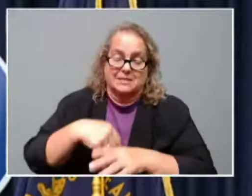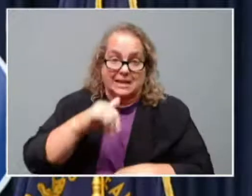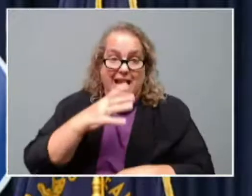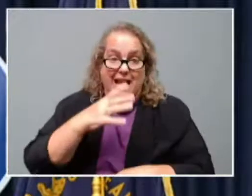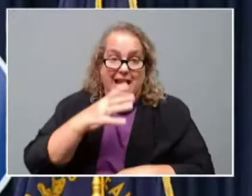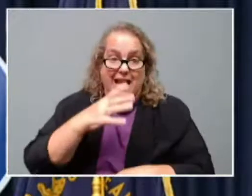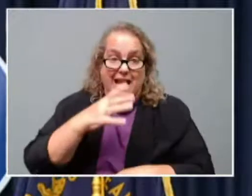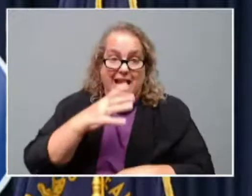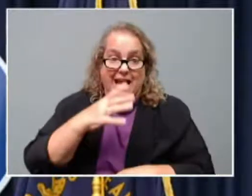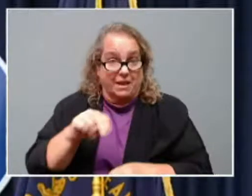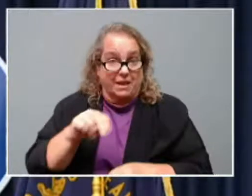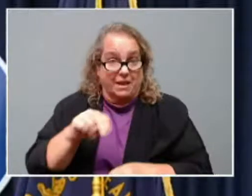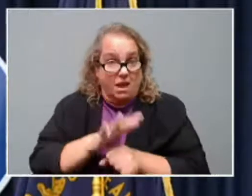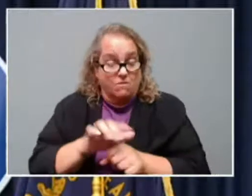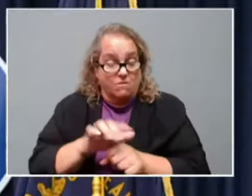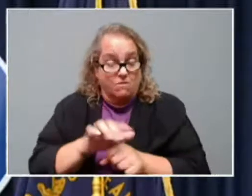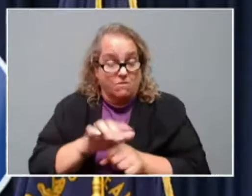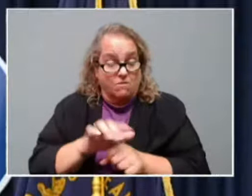to meet demand?